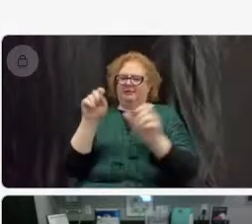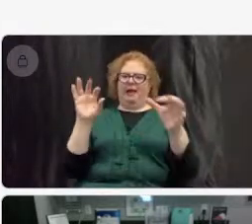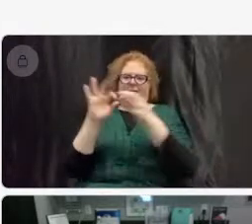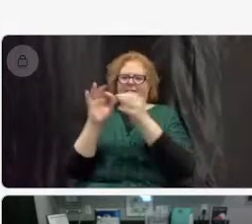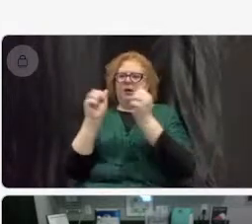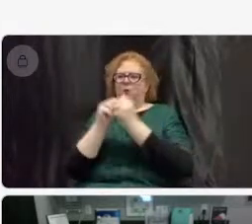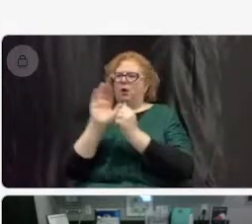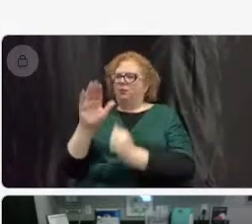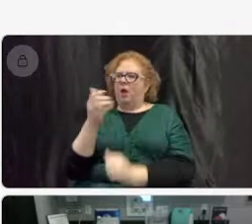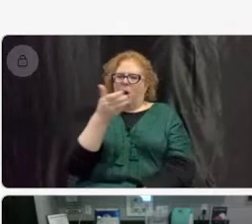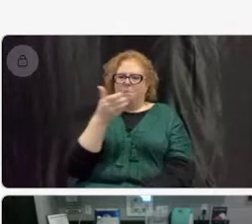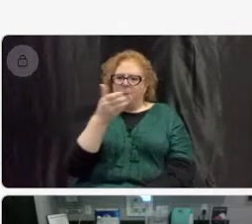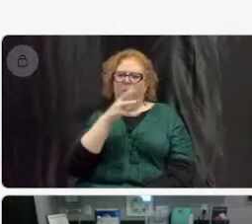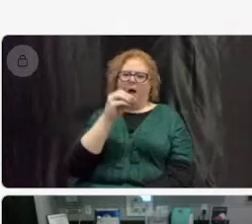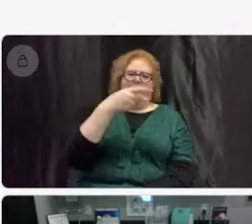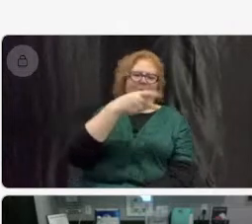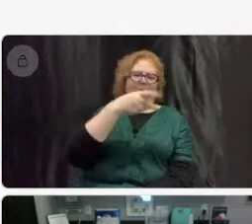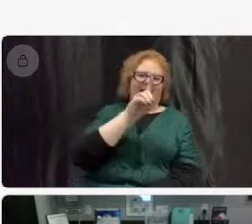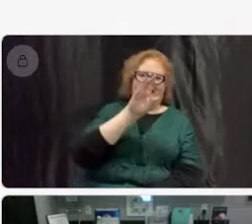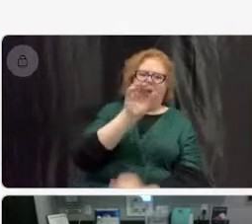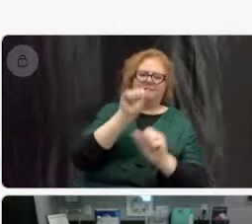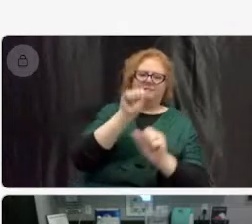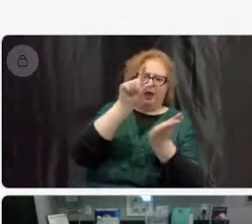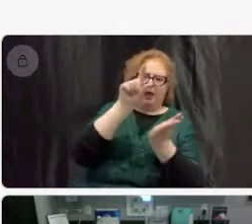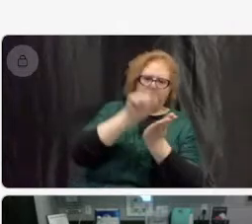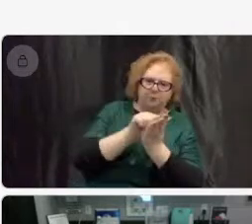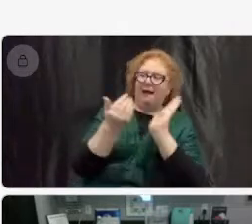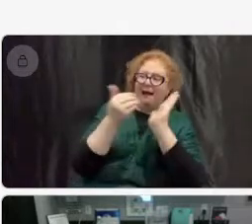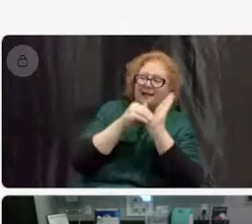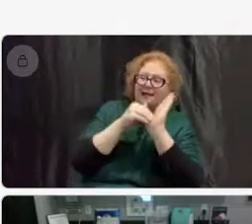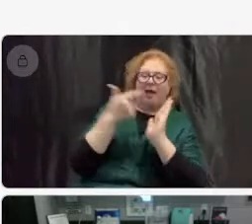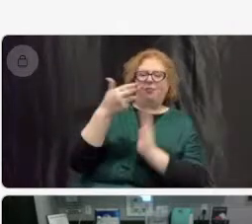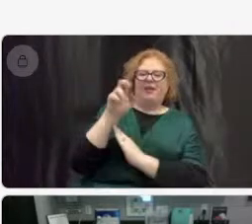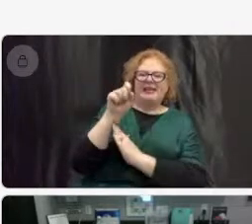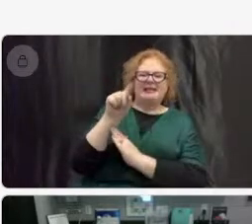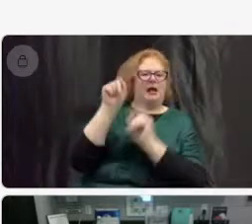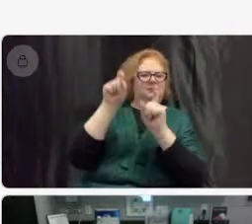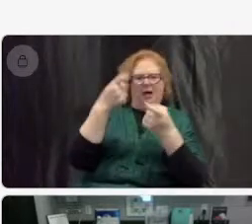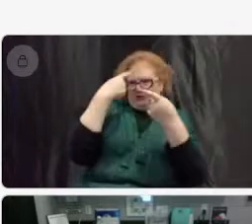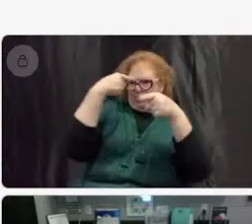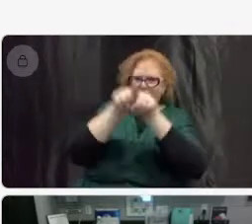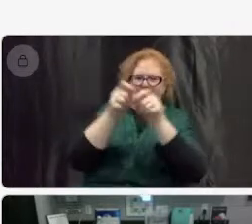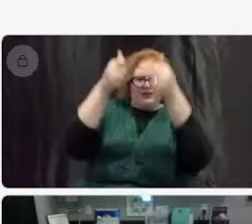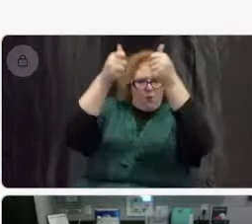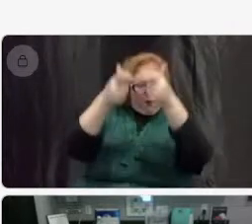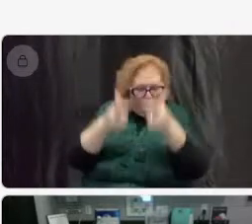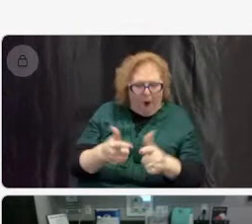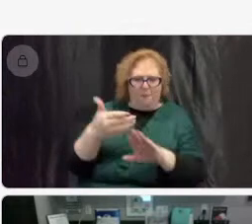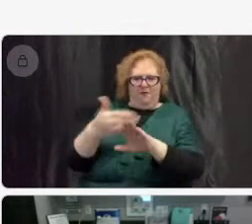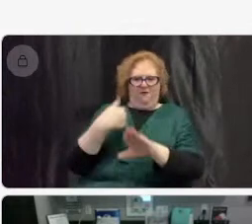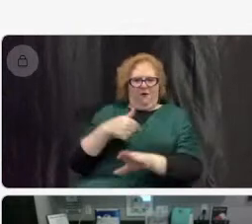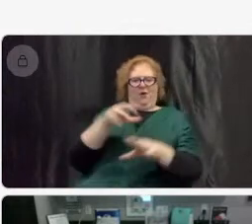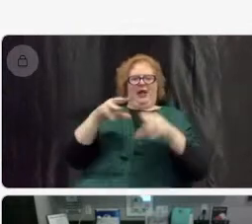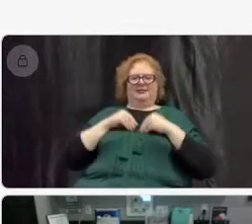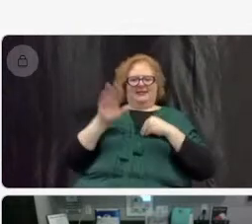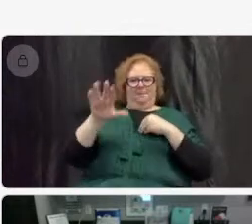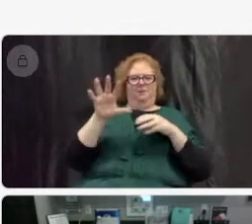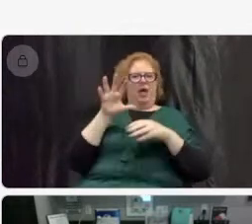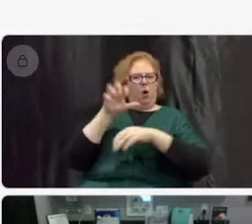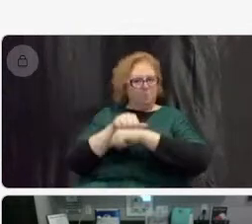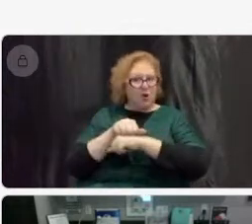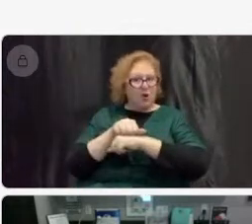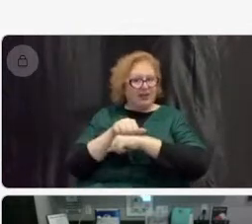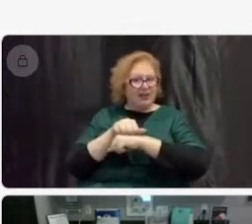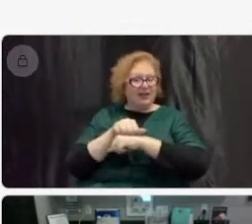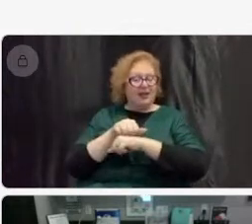a PDF version that they can print out. Again, a guest has to agree with all of this before we accept the booking now. Going back to what we